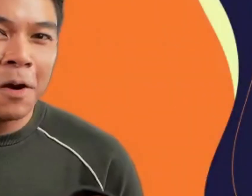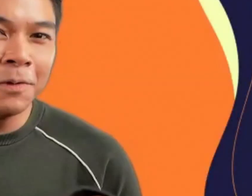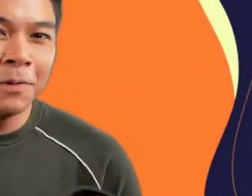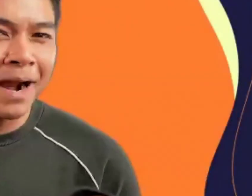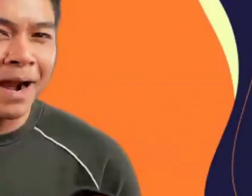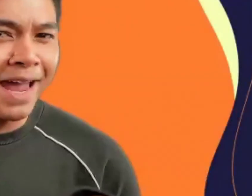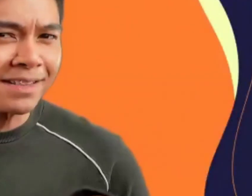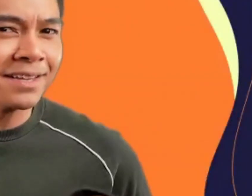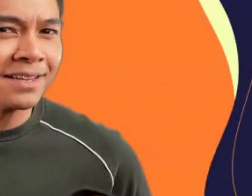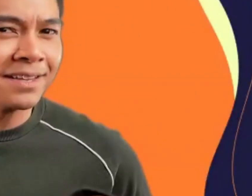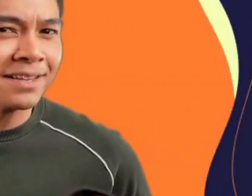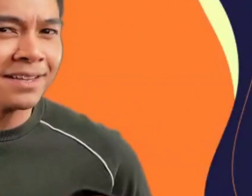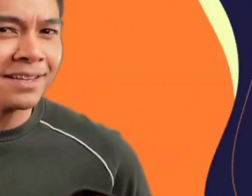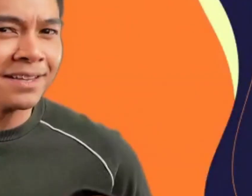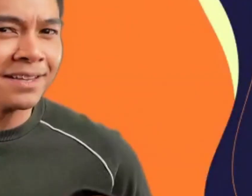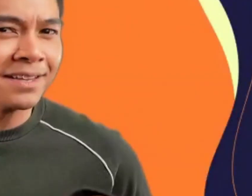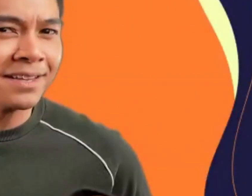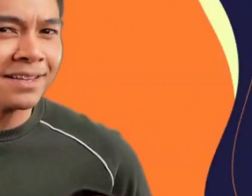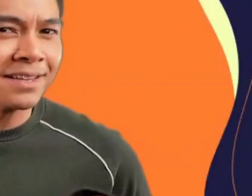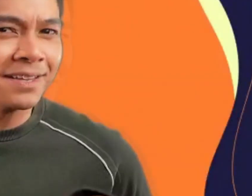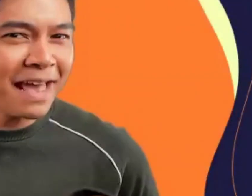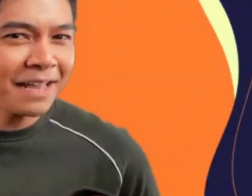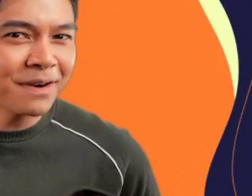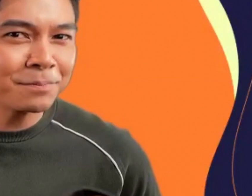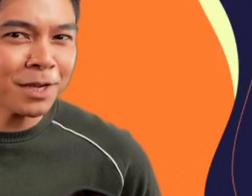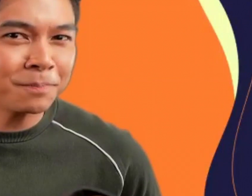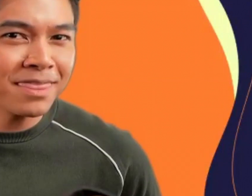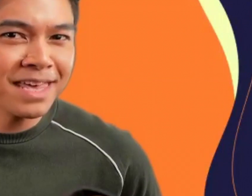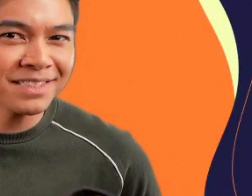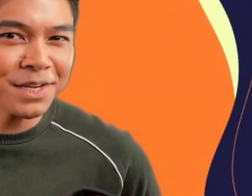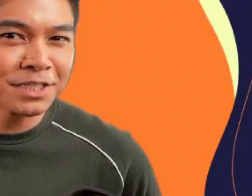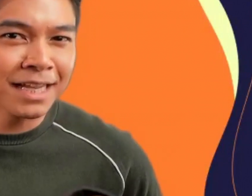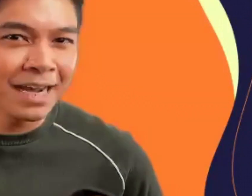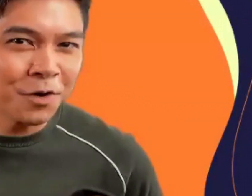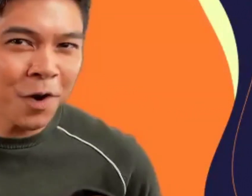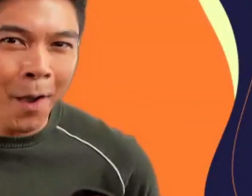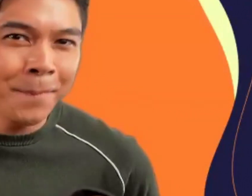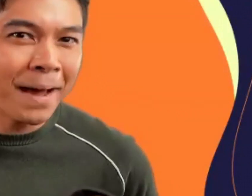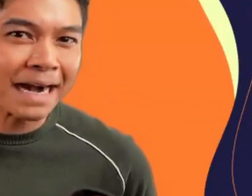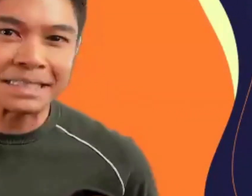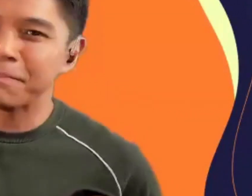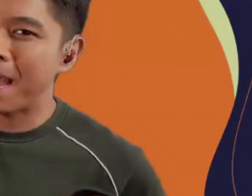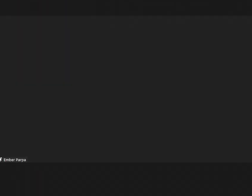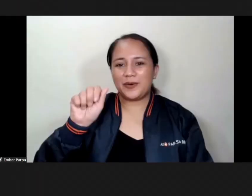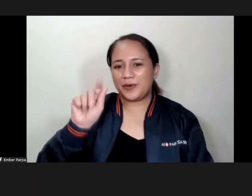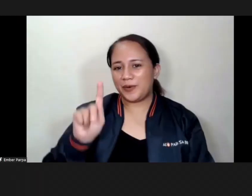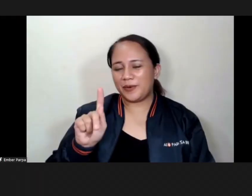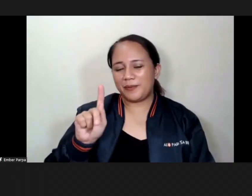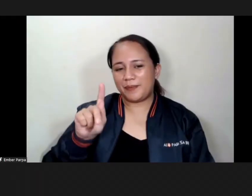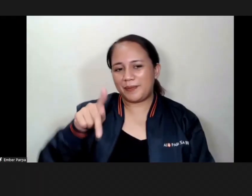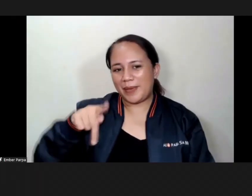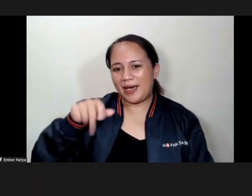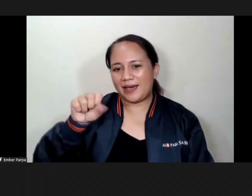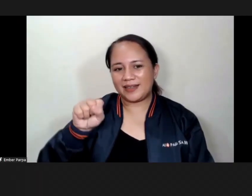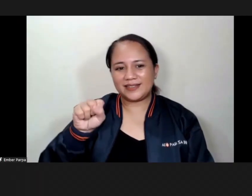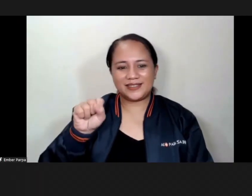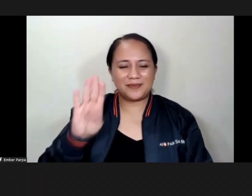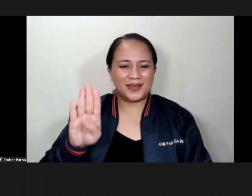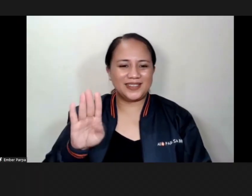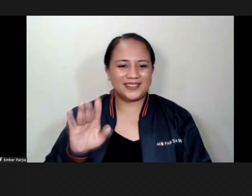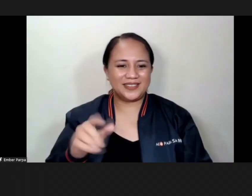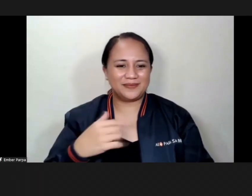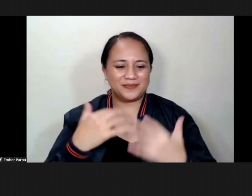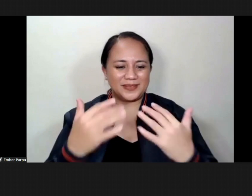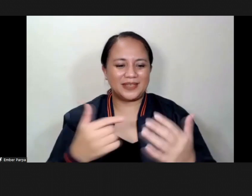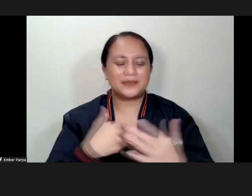All right. I guess that wraps up this year's Ako Para sa Bata conference. I just want to